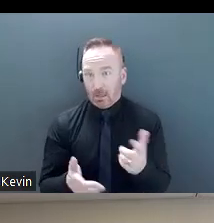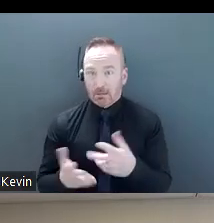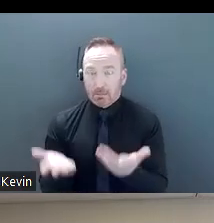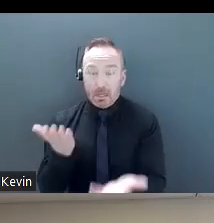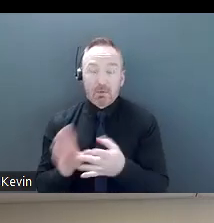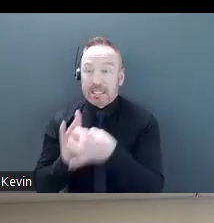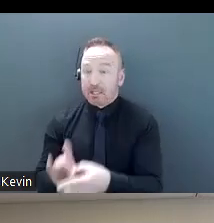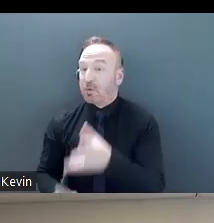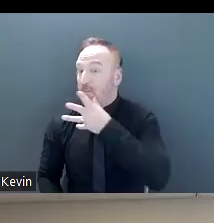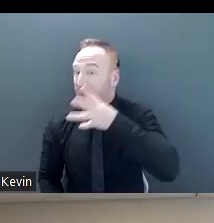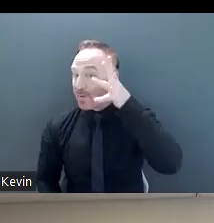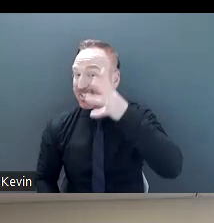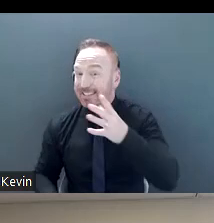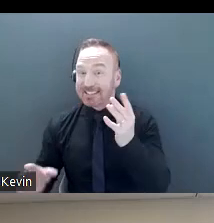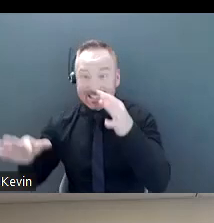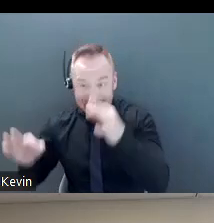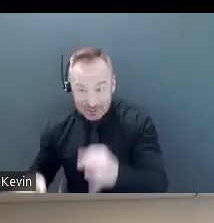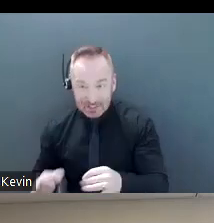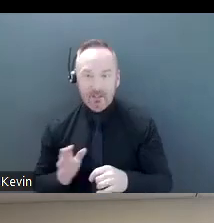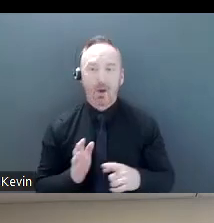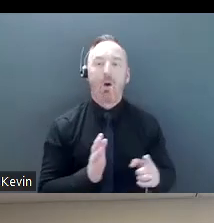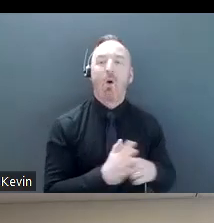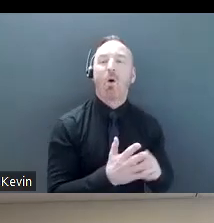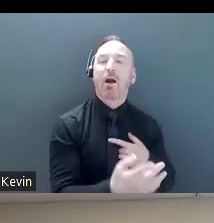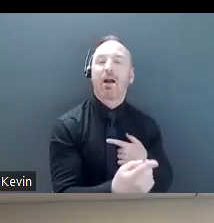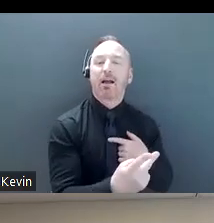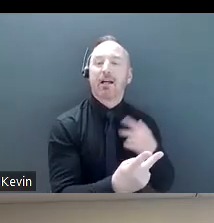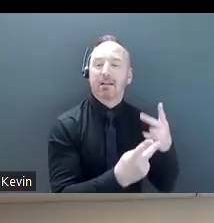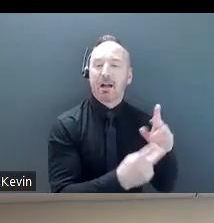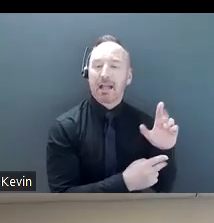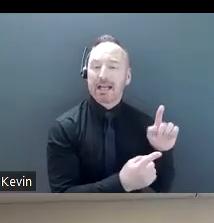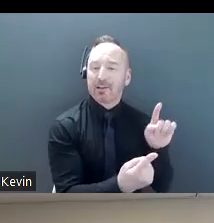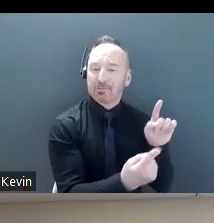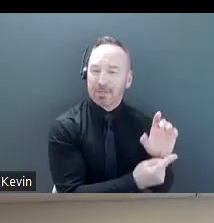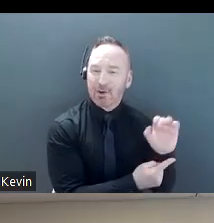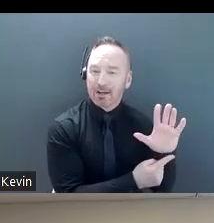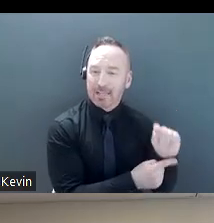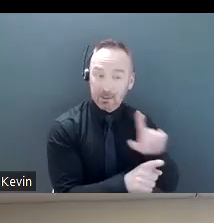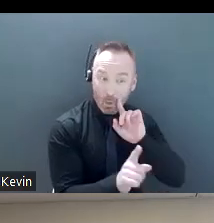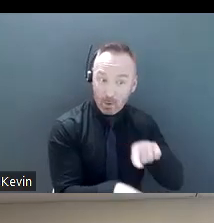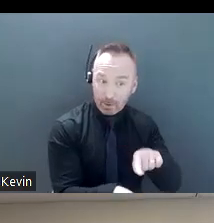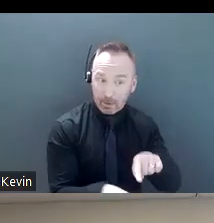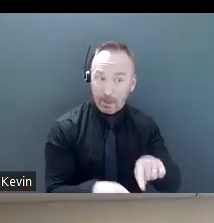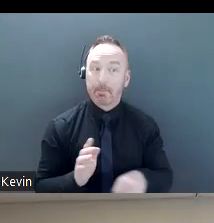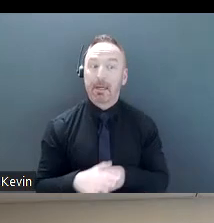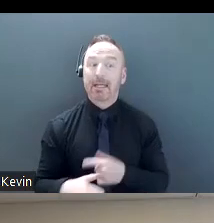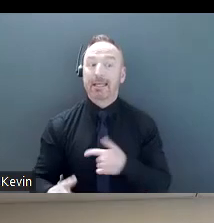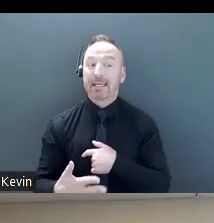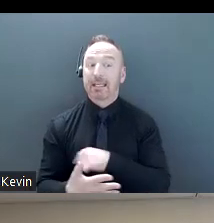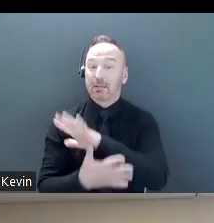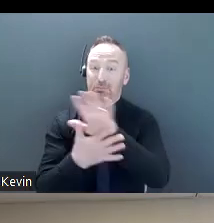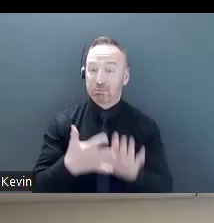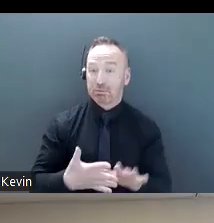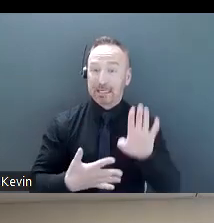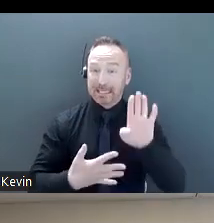decisions or a contact order for grandparents. And as you can see, item B, nature and strength of the child's relationship with each spouse, each